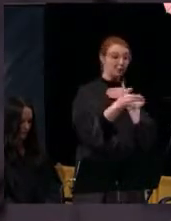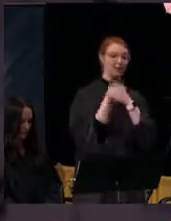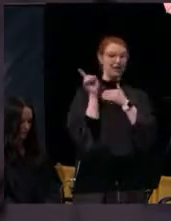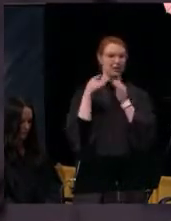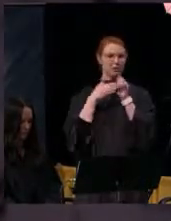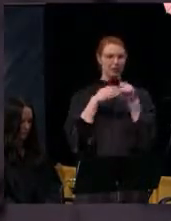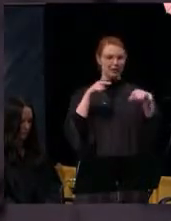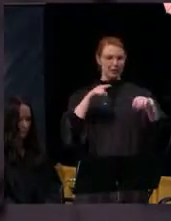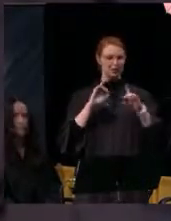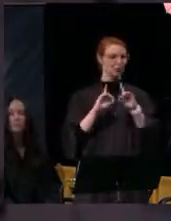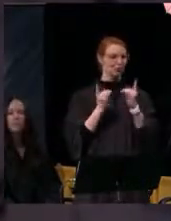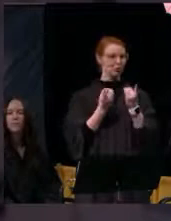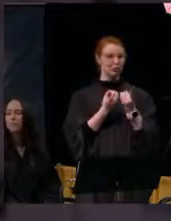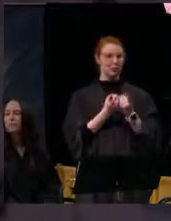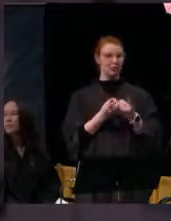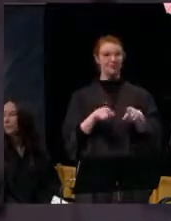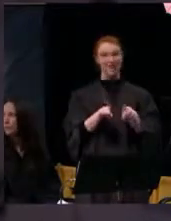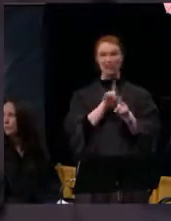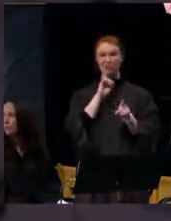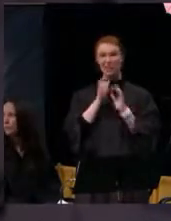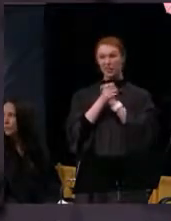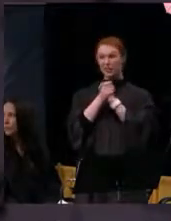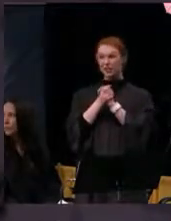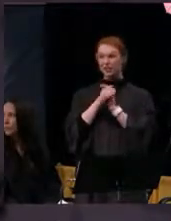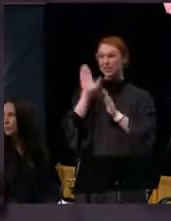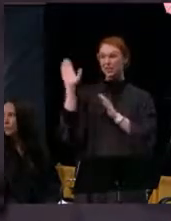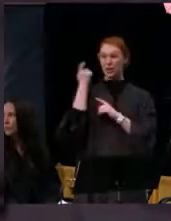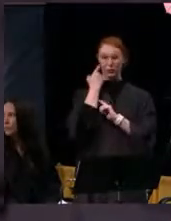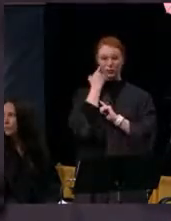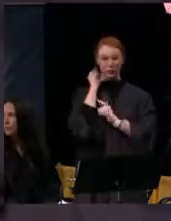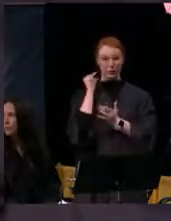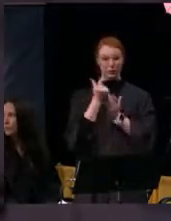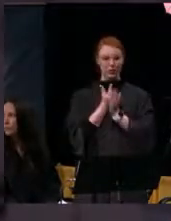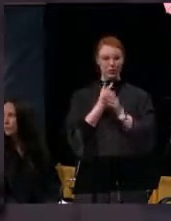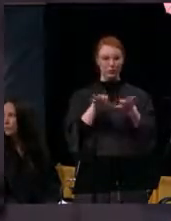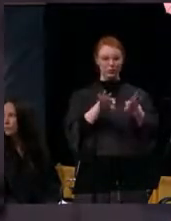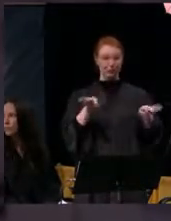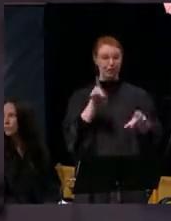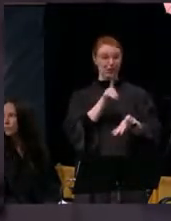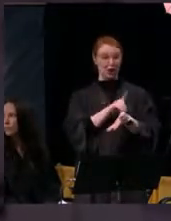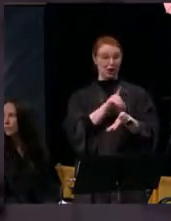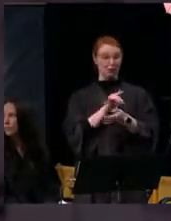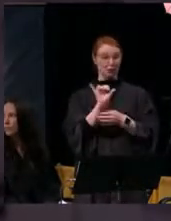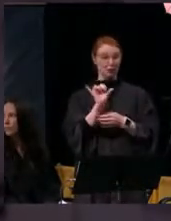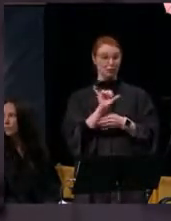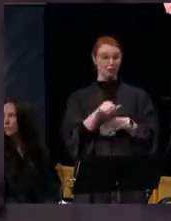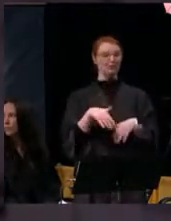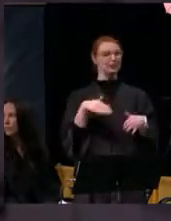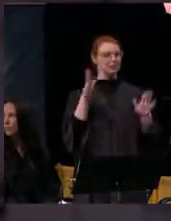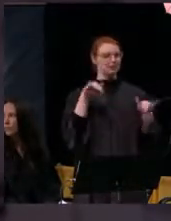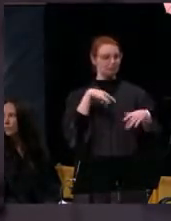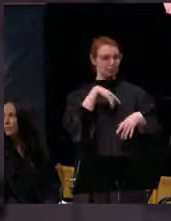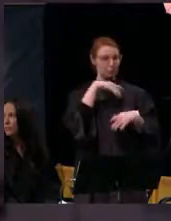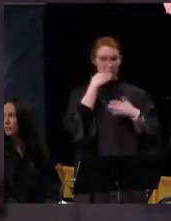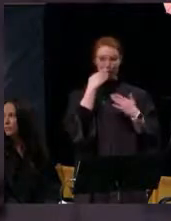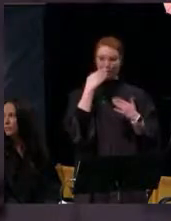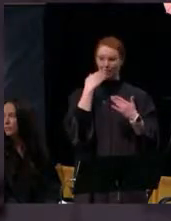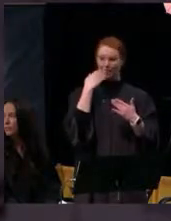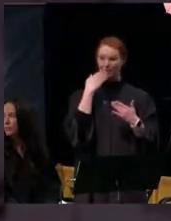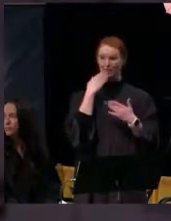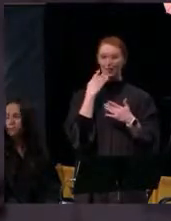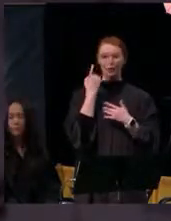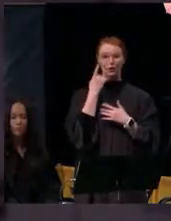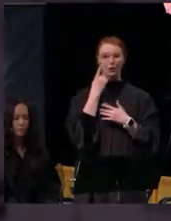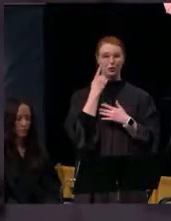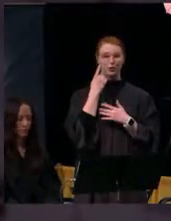school district. And congratulations on your recent earning of your doctorate. Ladies and gentlemen, will you please help me in thanking Dr. Rupak